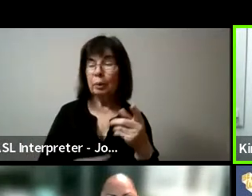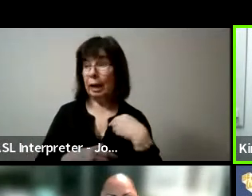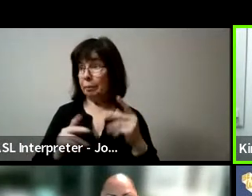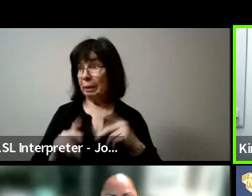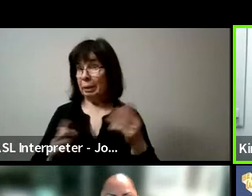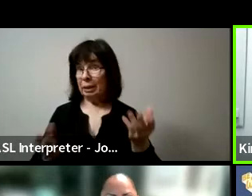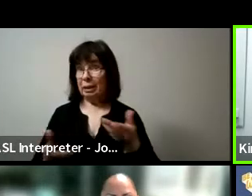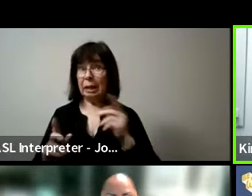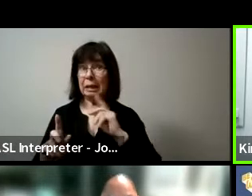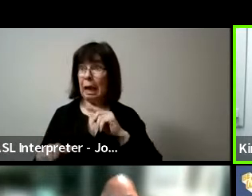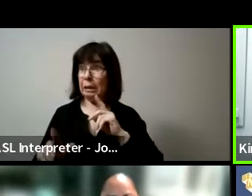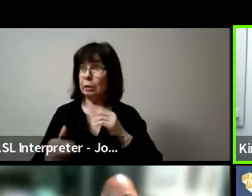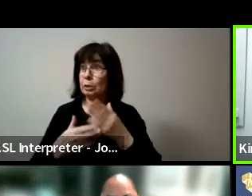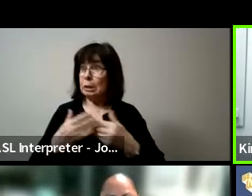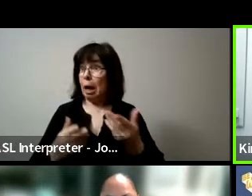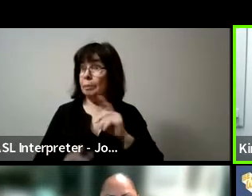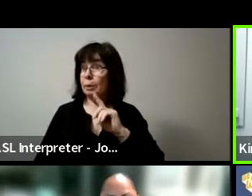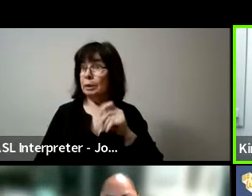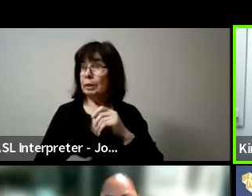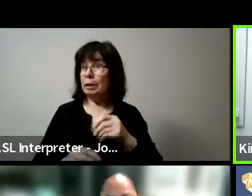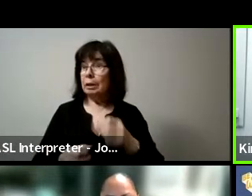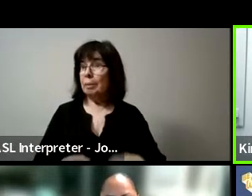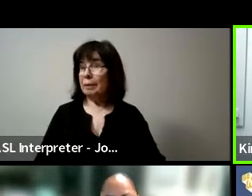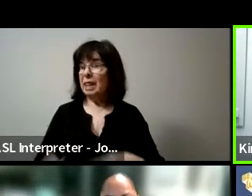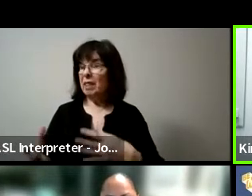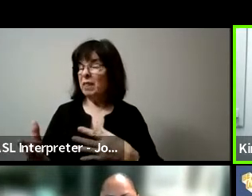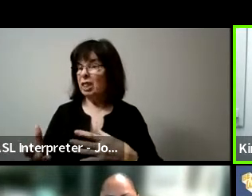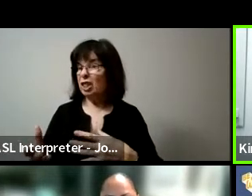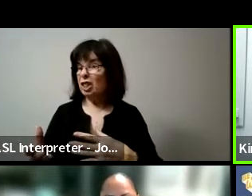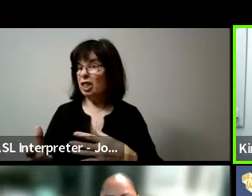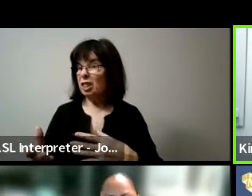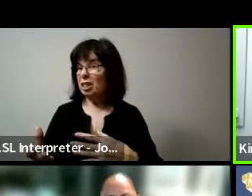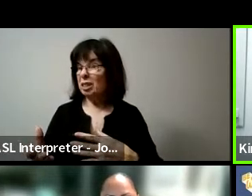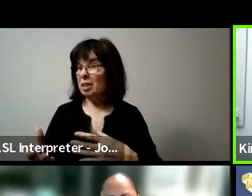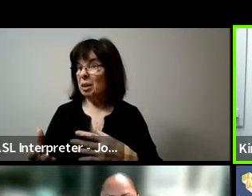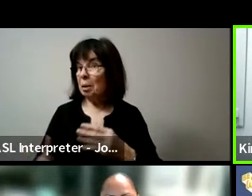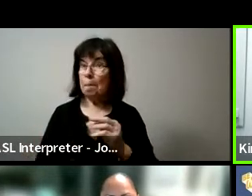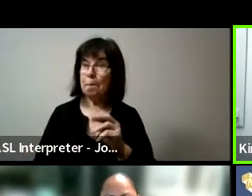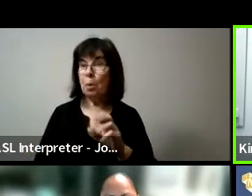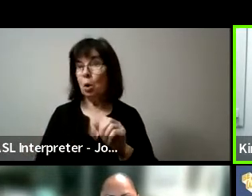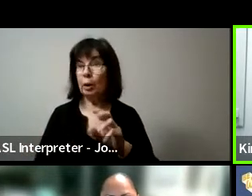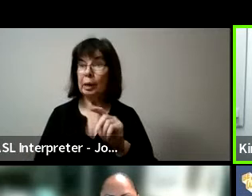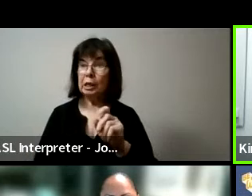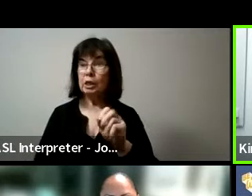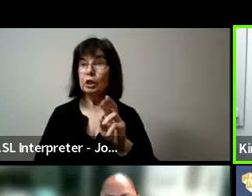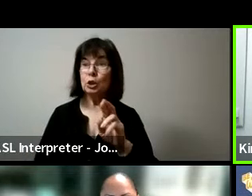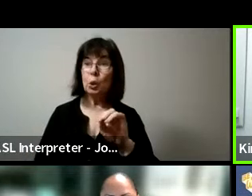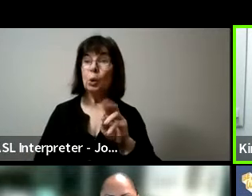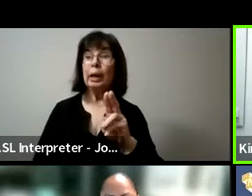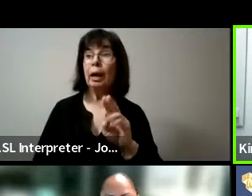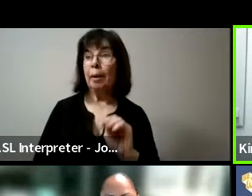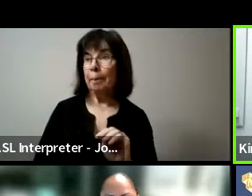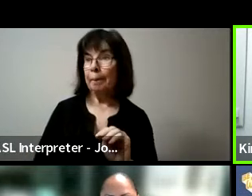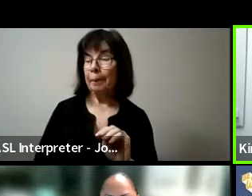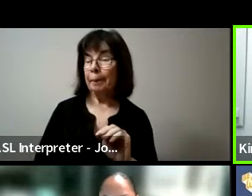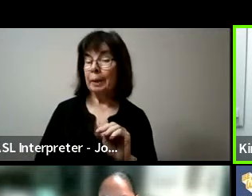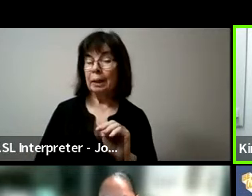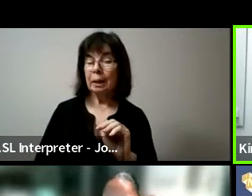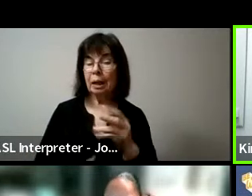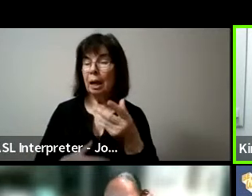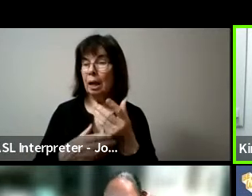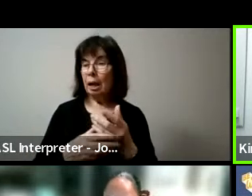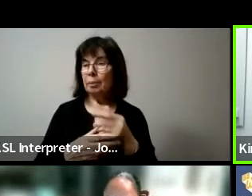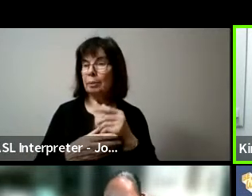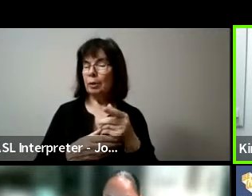answer some questions about the eviction moratorium. And so I'm going to turn it to one of the questions that I